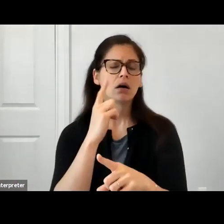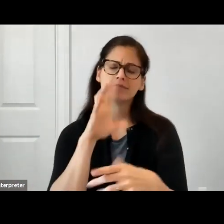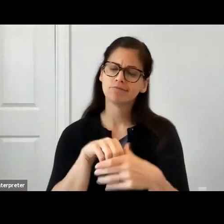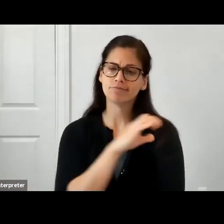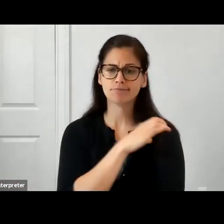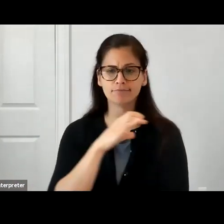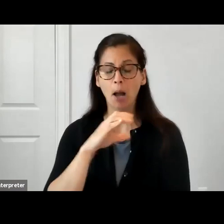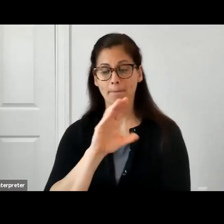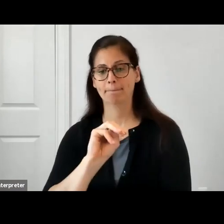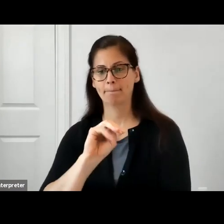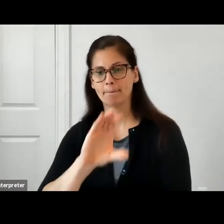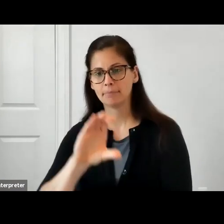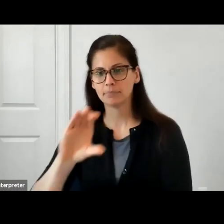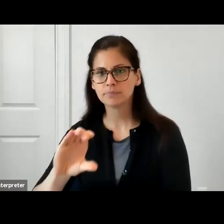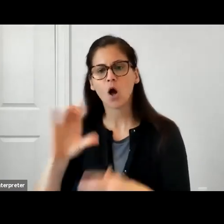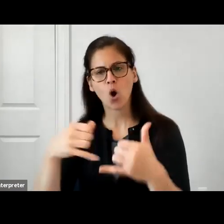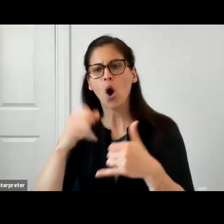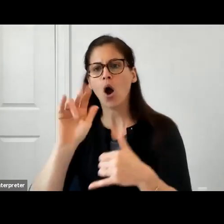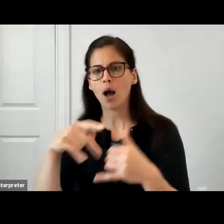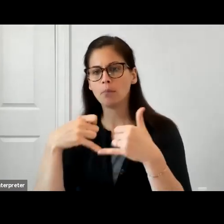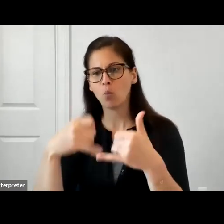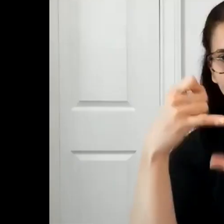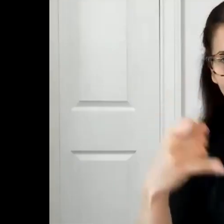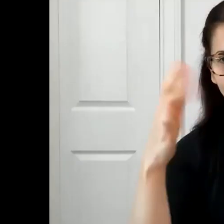Council's UP Award finalists.